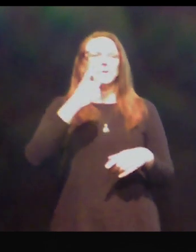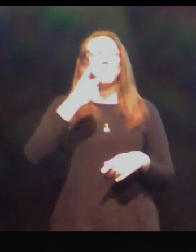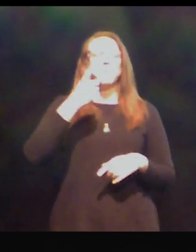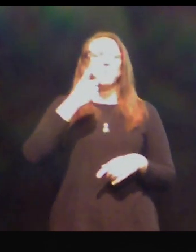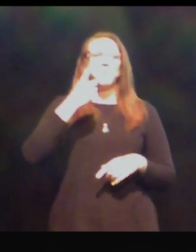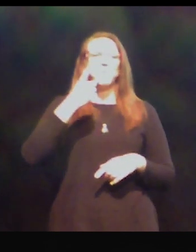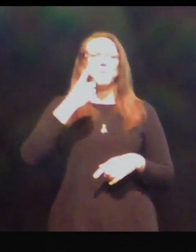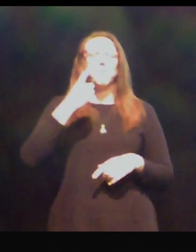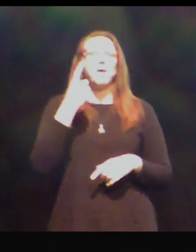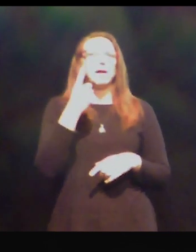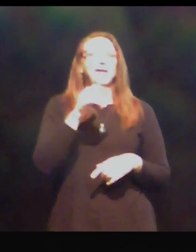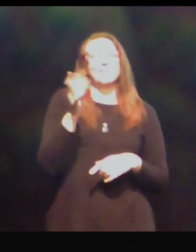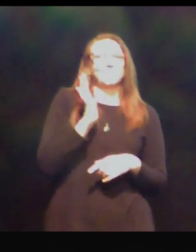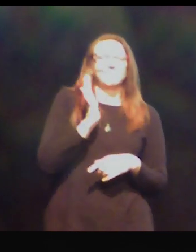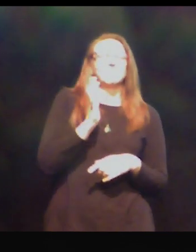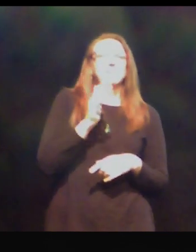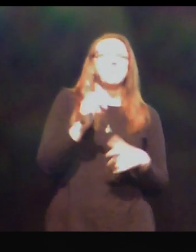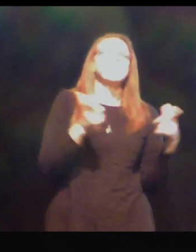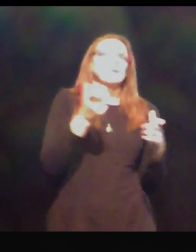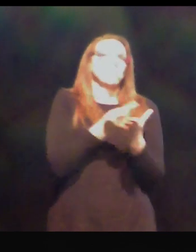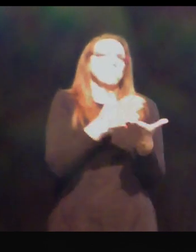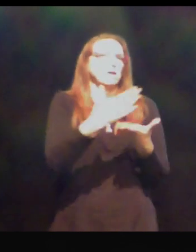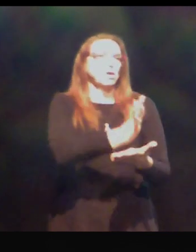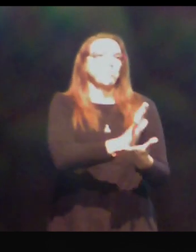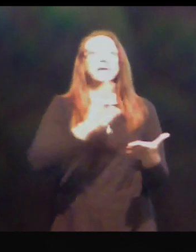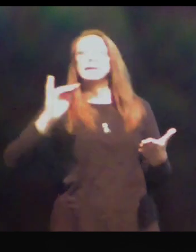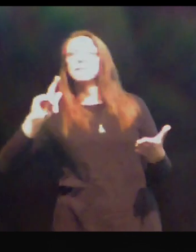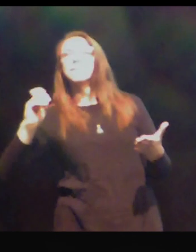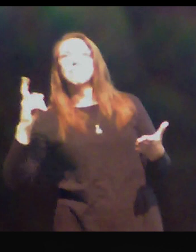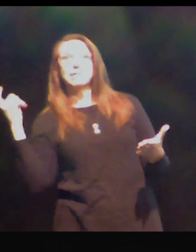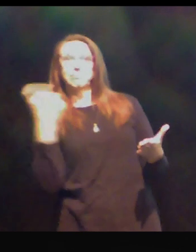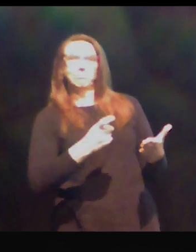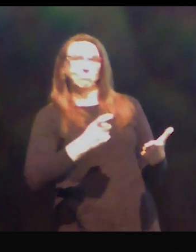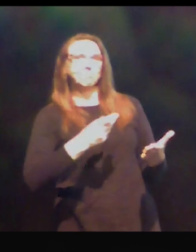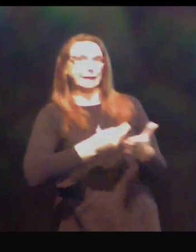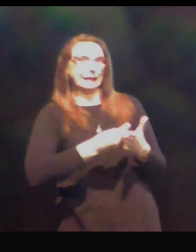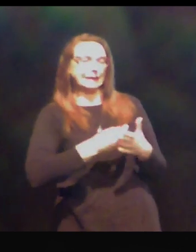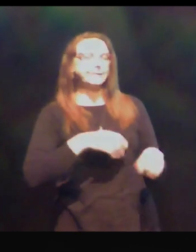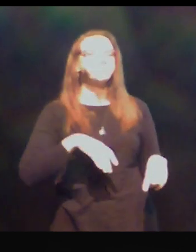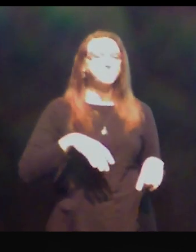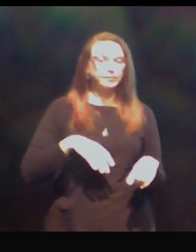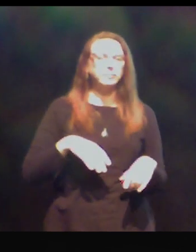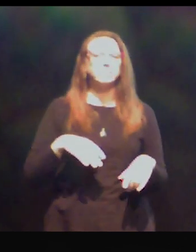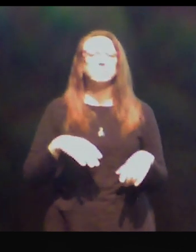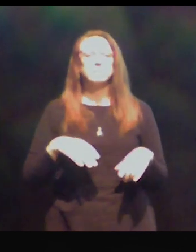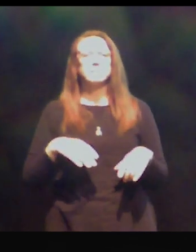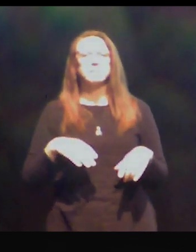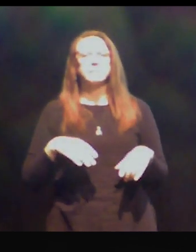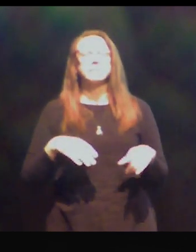a bigger budget film, and Mike actually contributed to it at that time. And we were